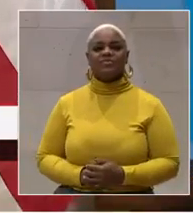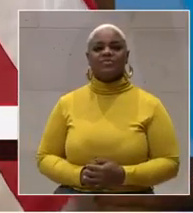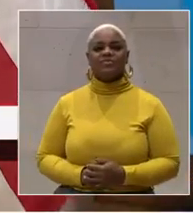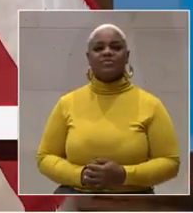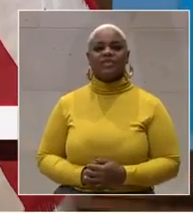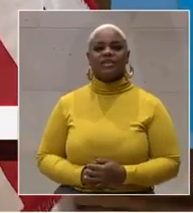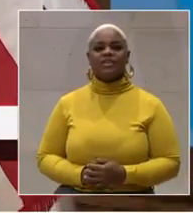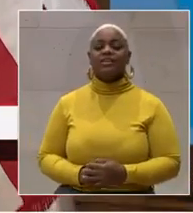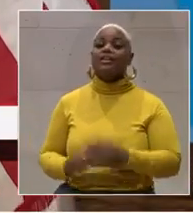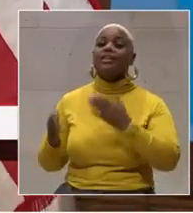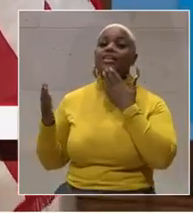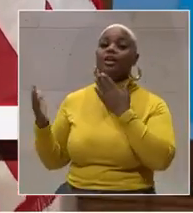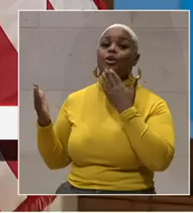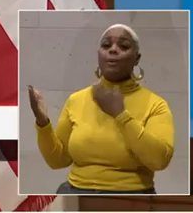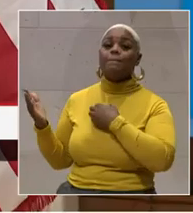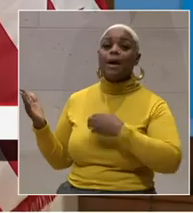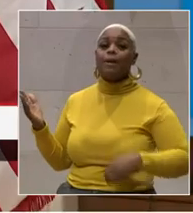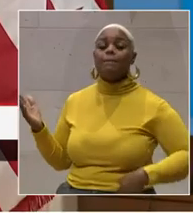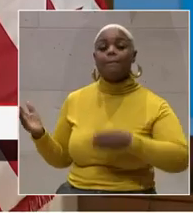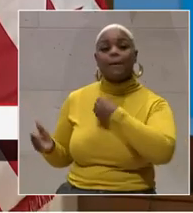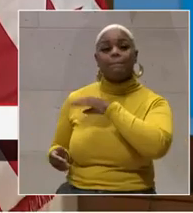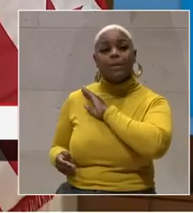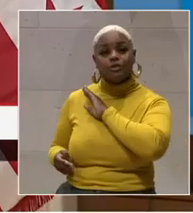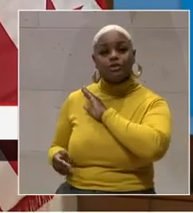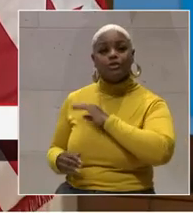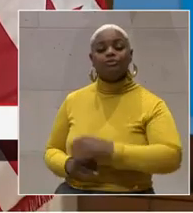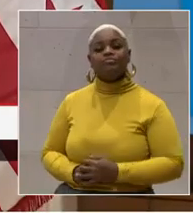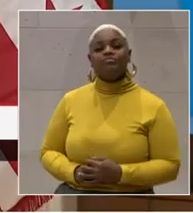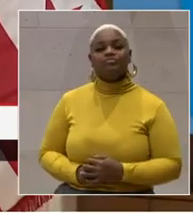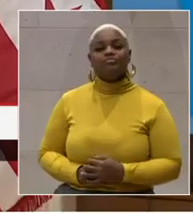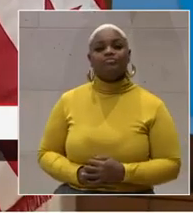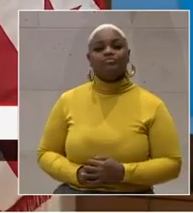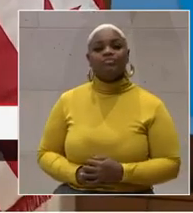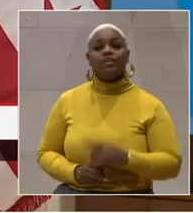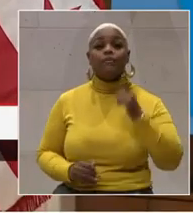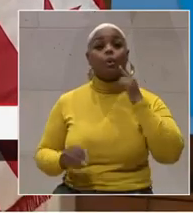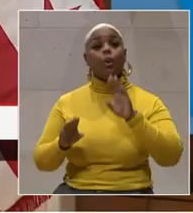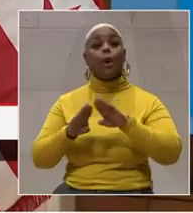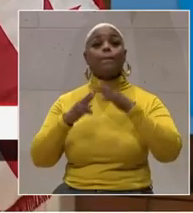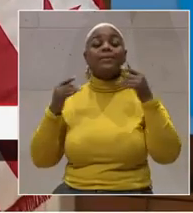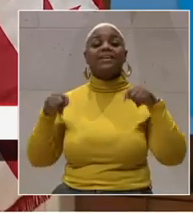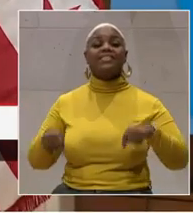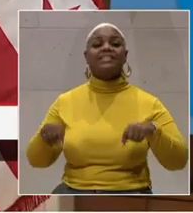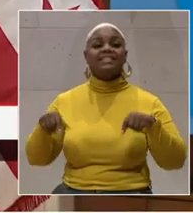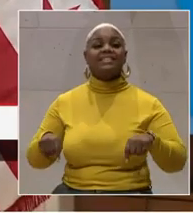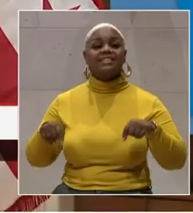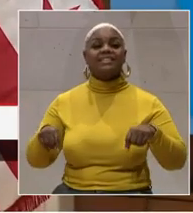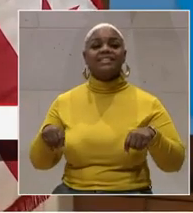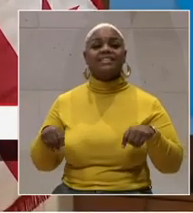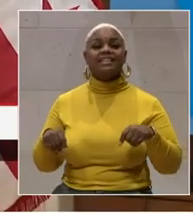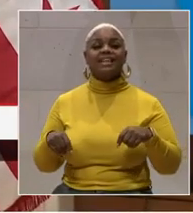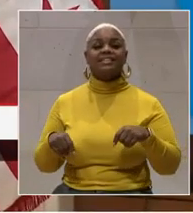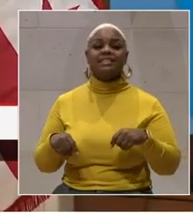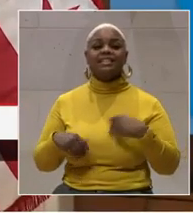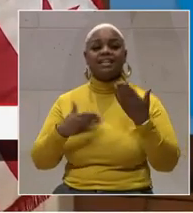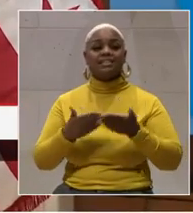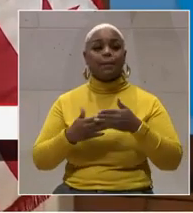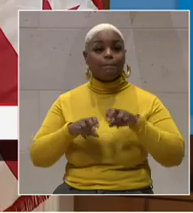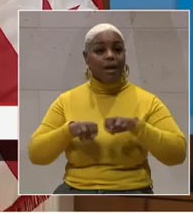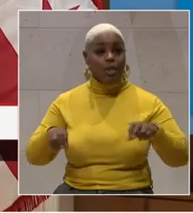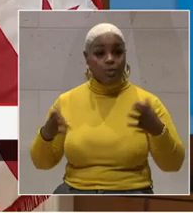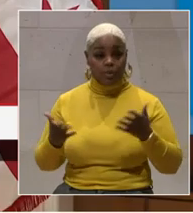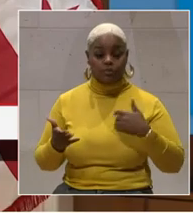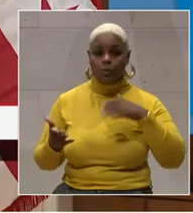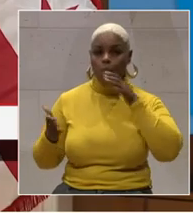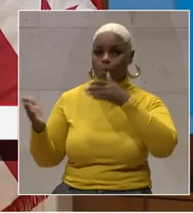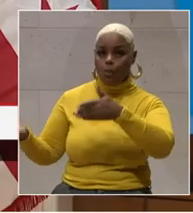Thank you, Mayor. Thank you, Mayor Bowser. To help open this session, I'd like to invite to the stage CEO and Executive